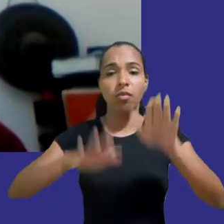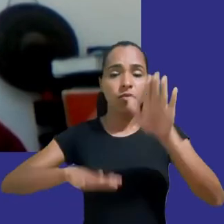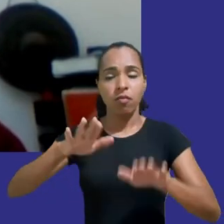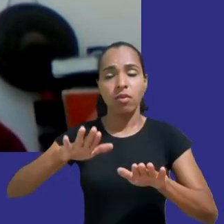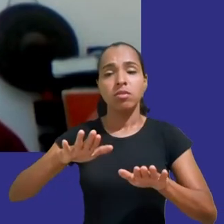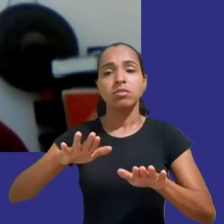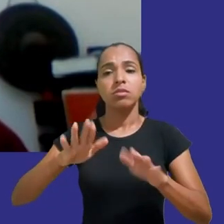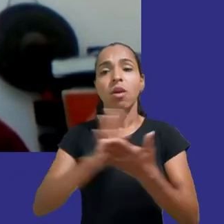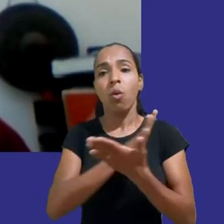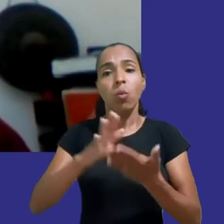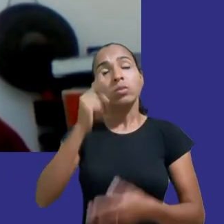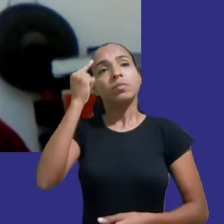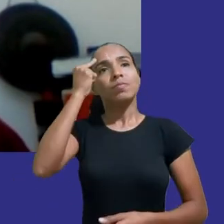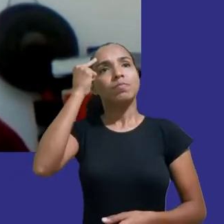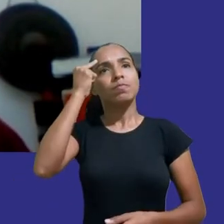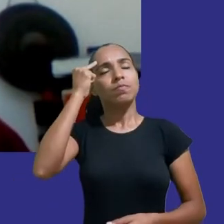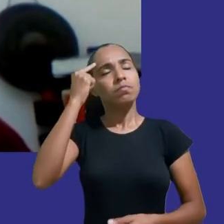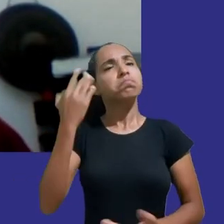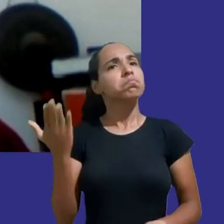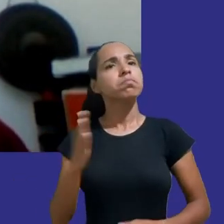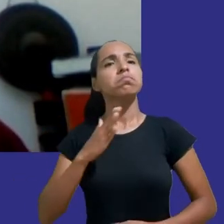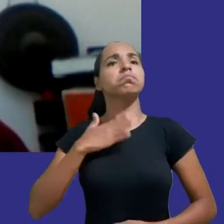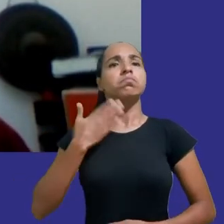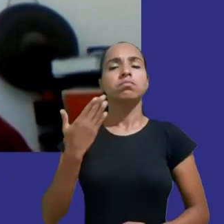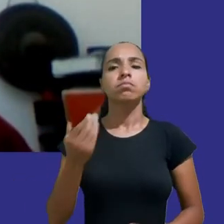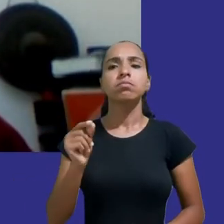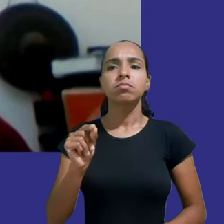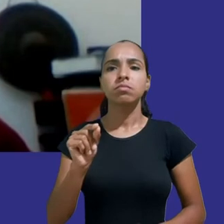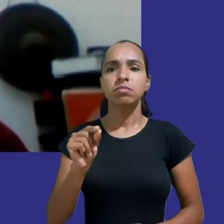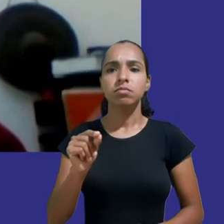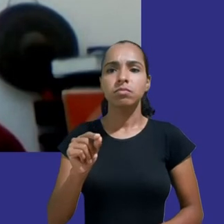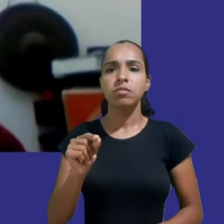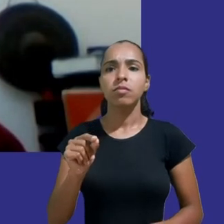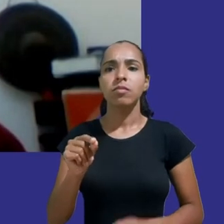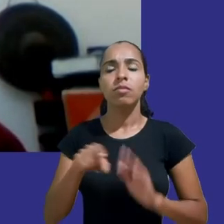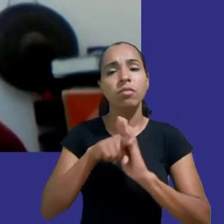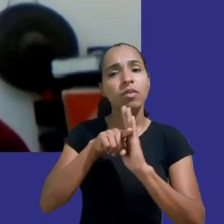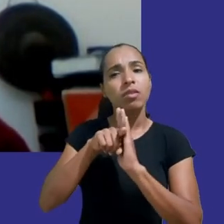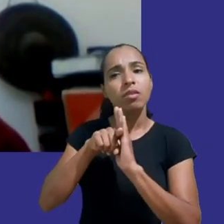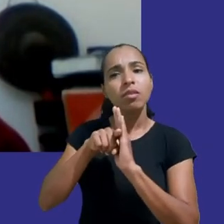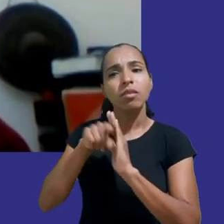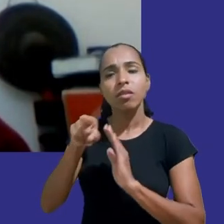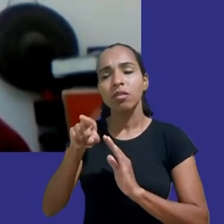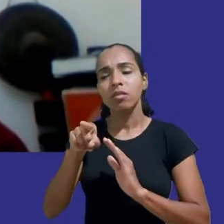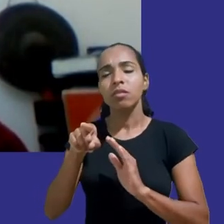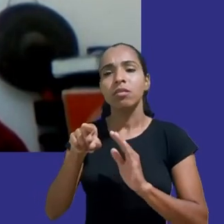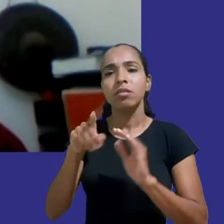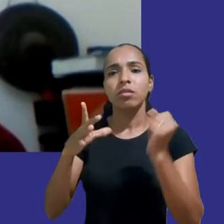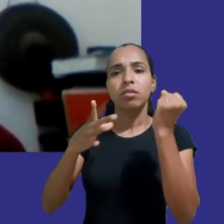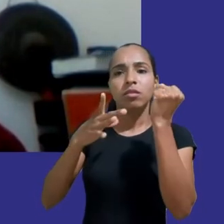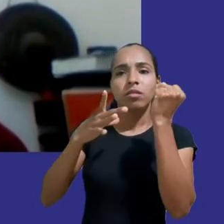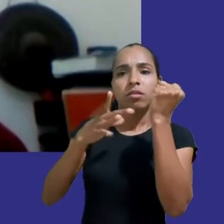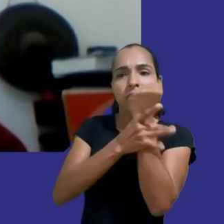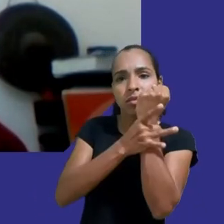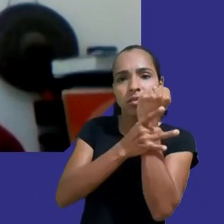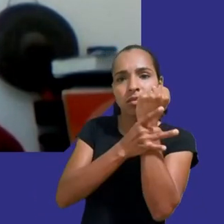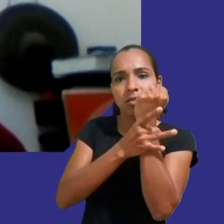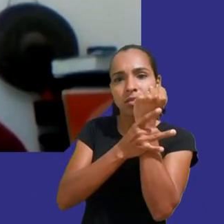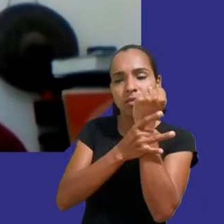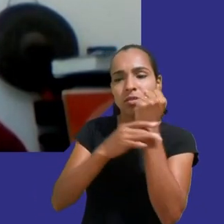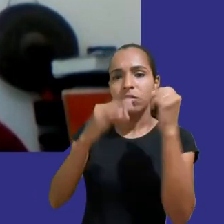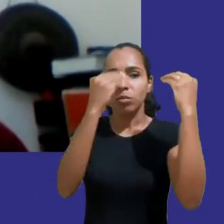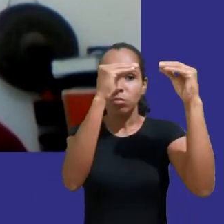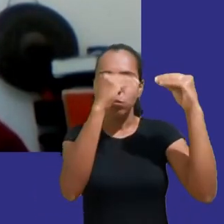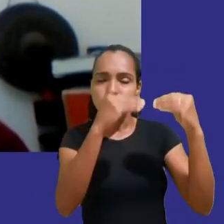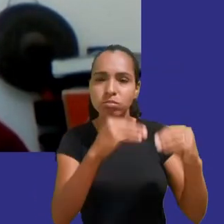our landmark piece of legal digital privacy legislations DGPR be like really